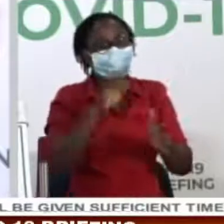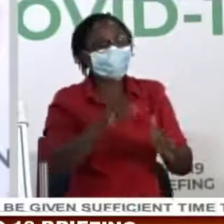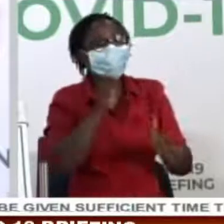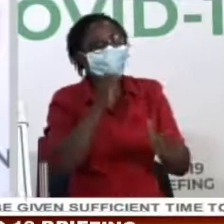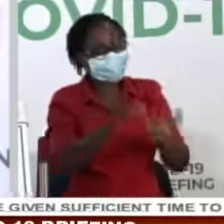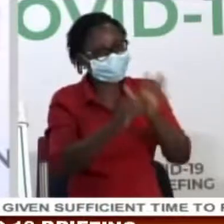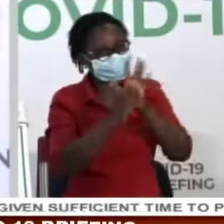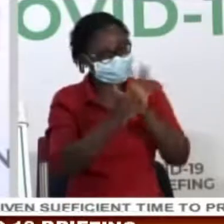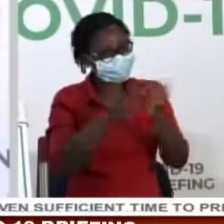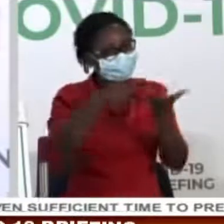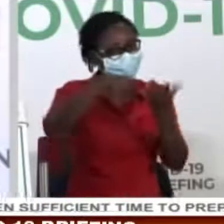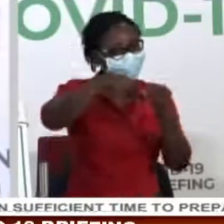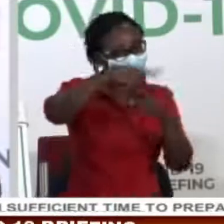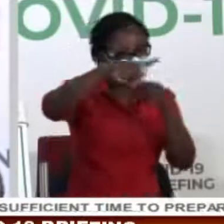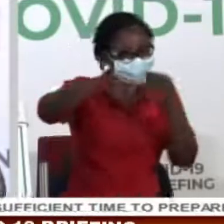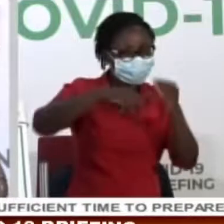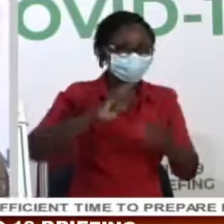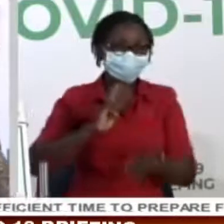us.